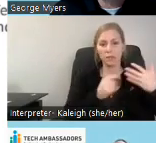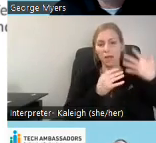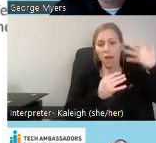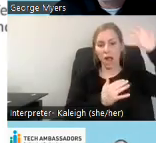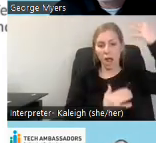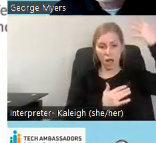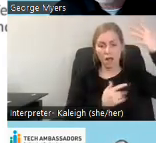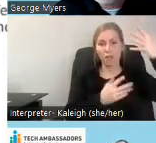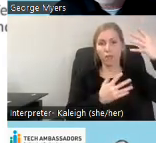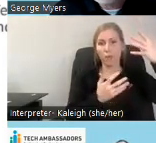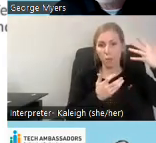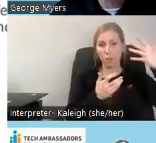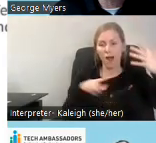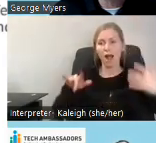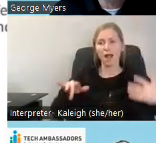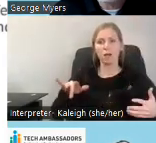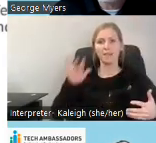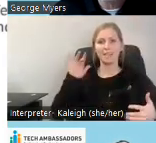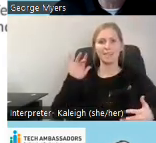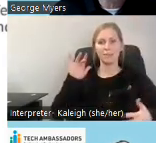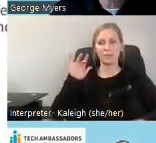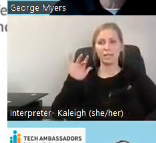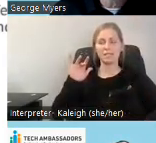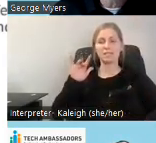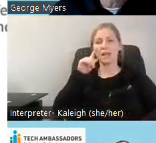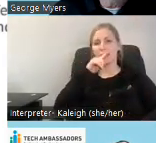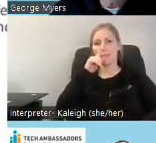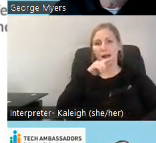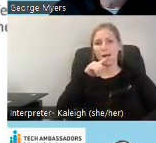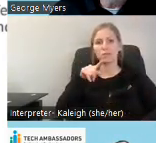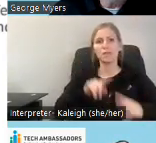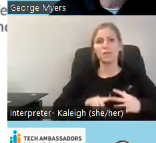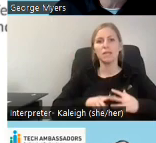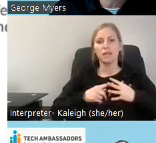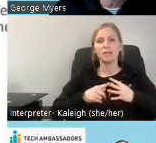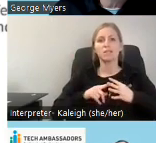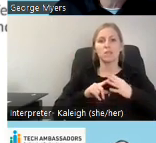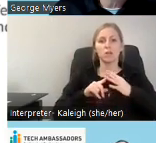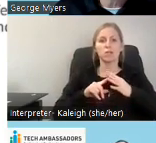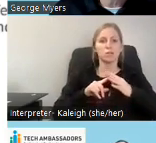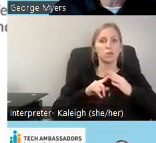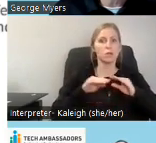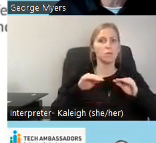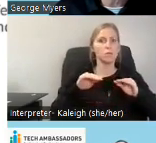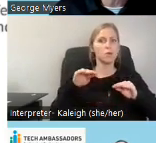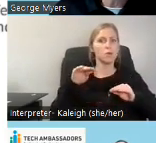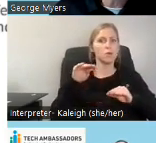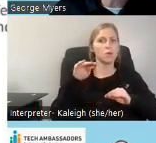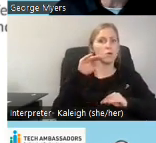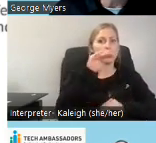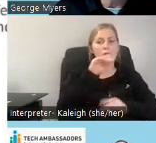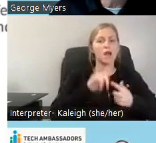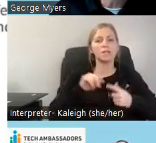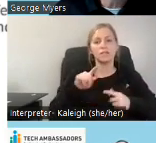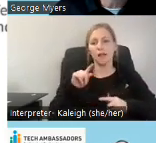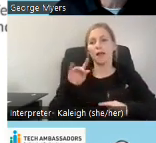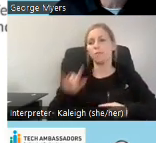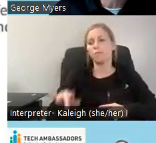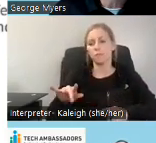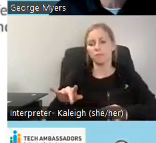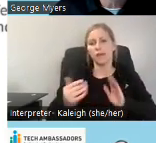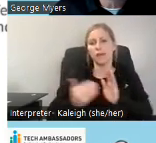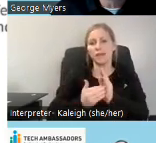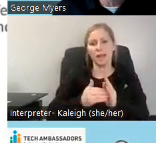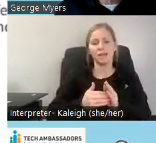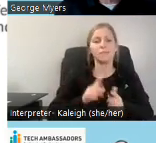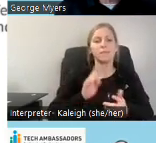the button and the mouse starts to move on the phone until I press my button again. Then, you will see me